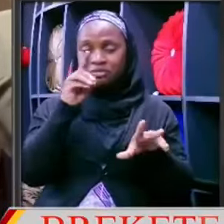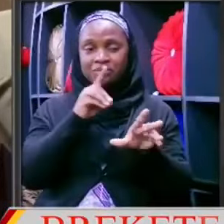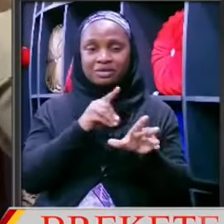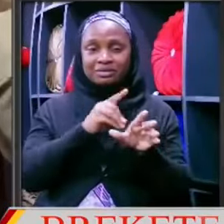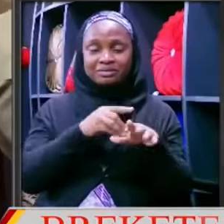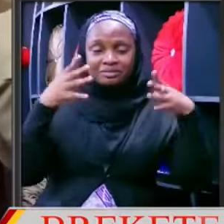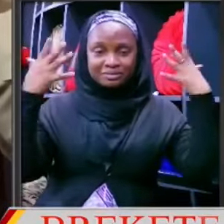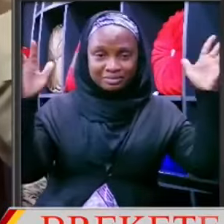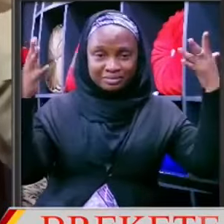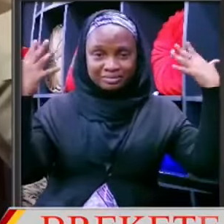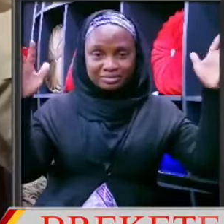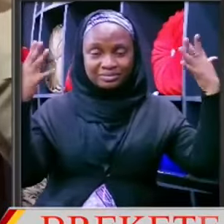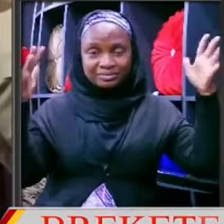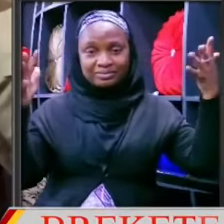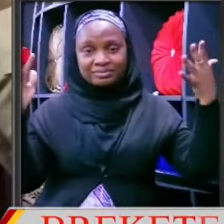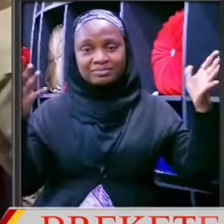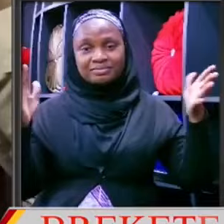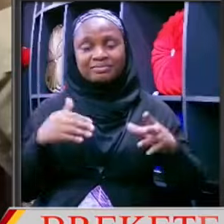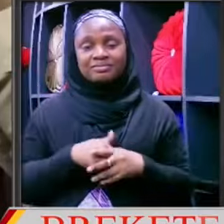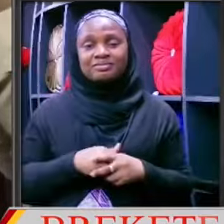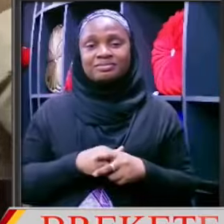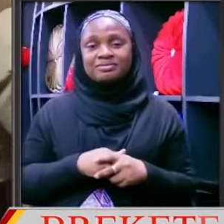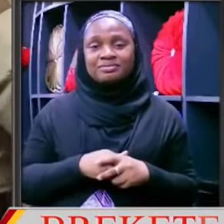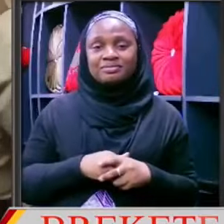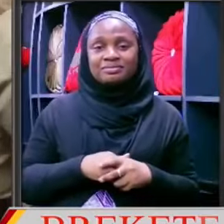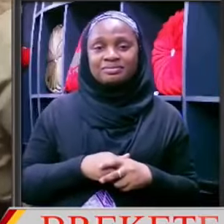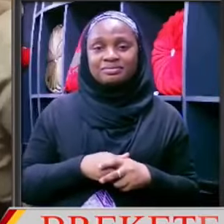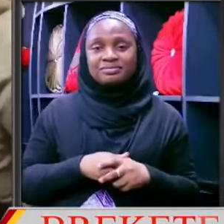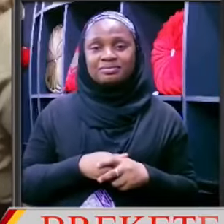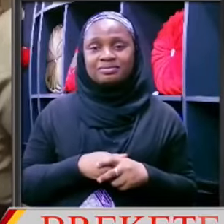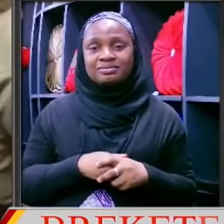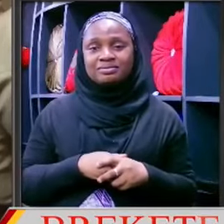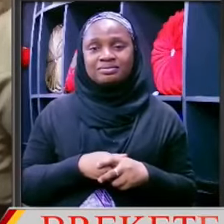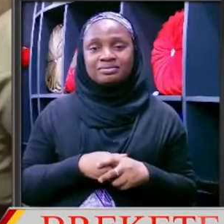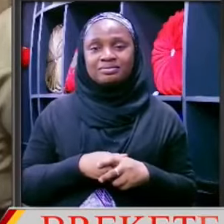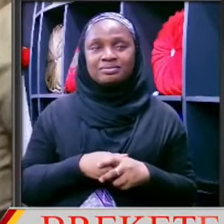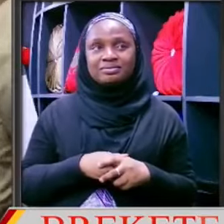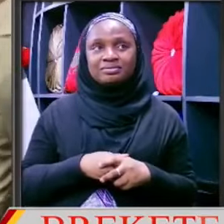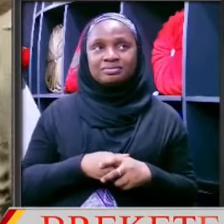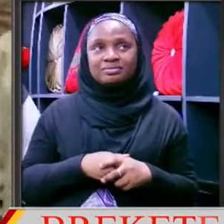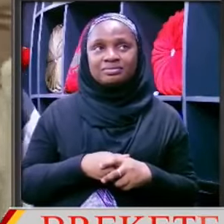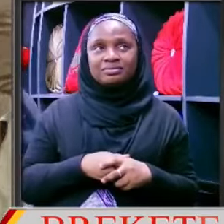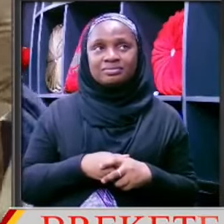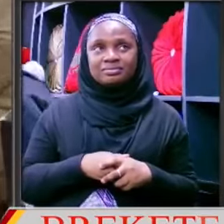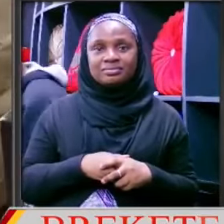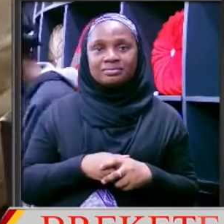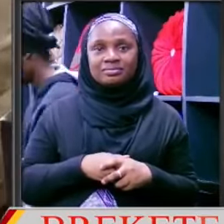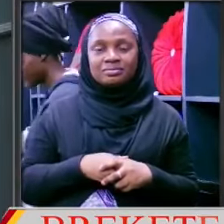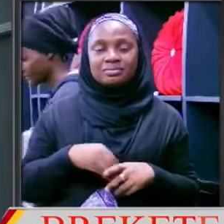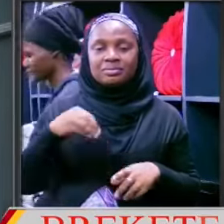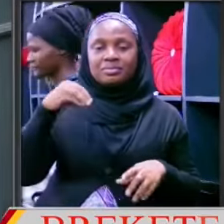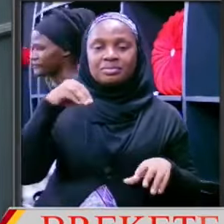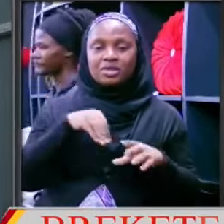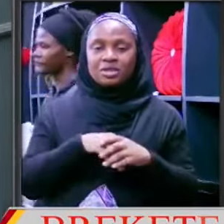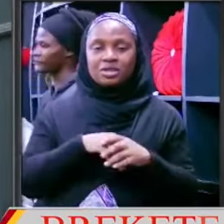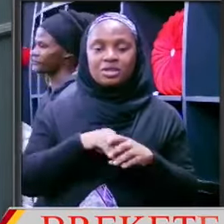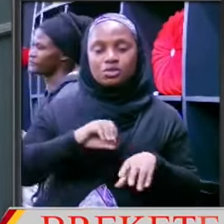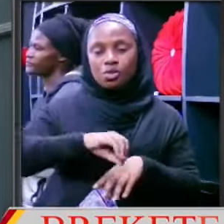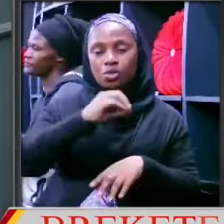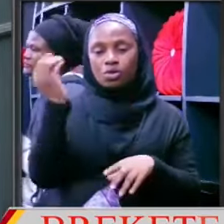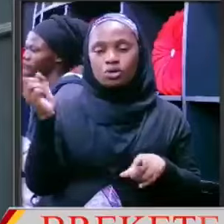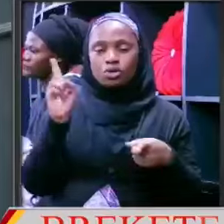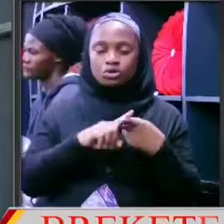Everybody. I'm grateful, sir. I'm really grateful. Please, you may be seated. Now, in order to